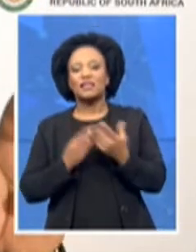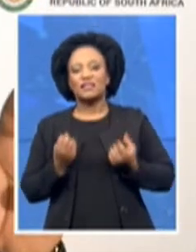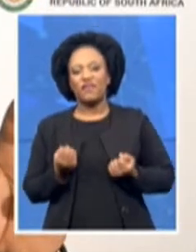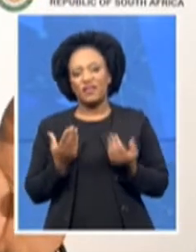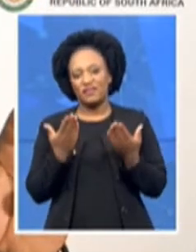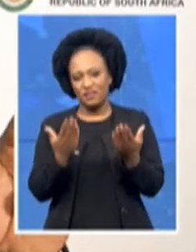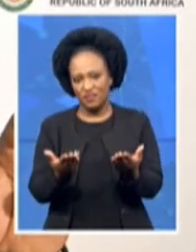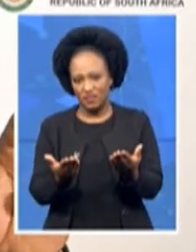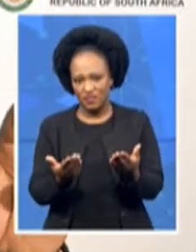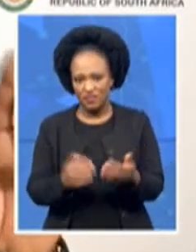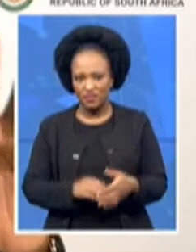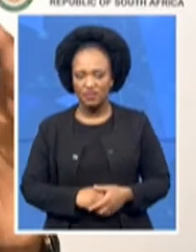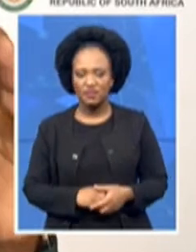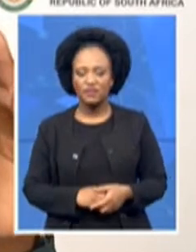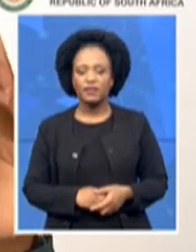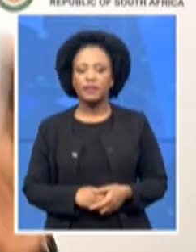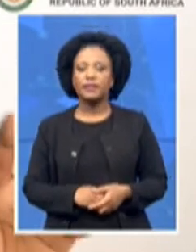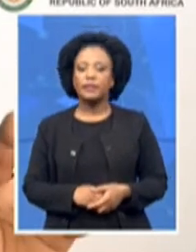that